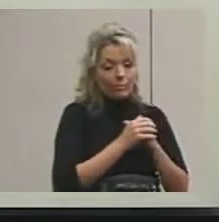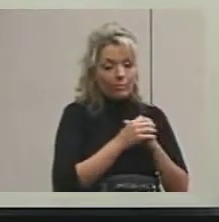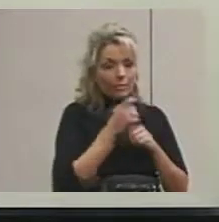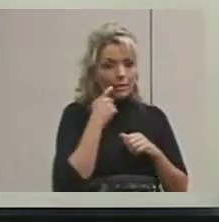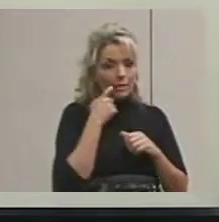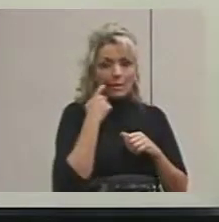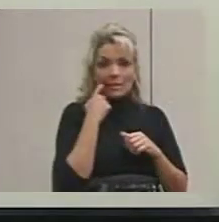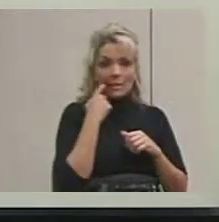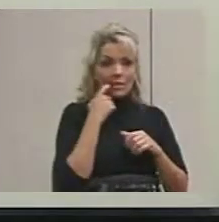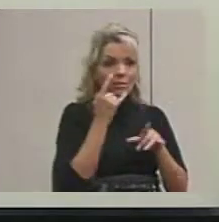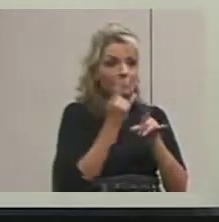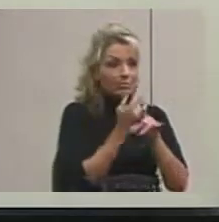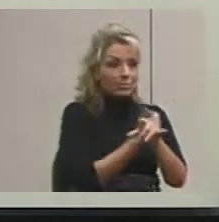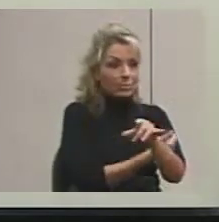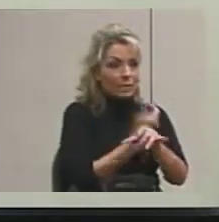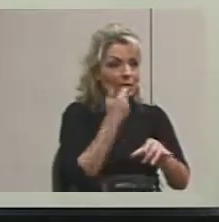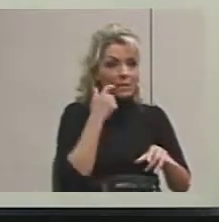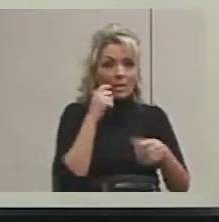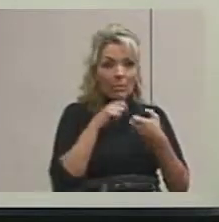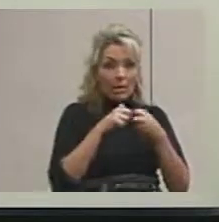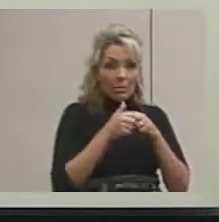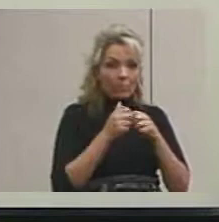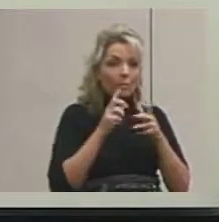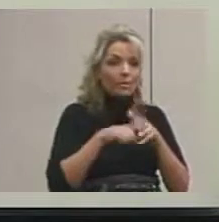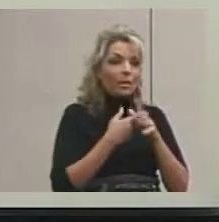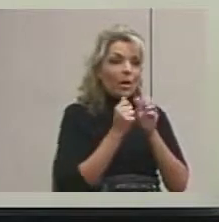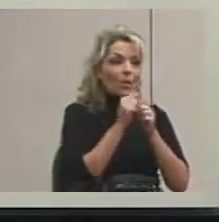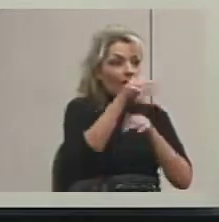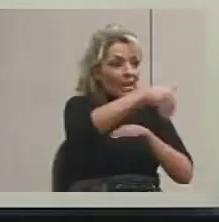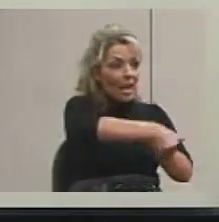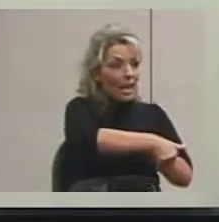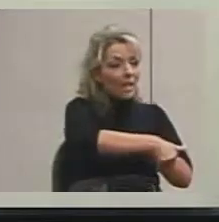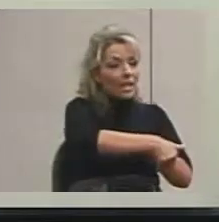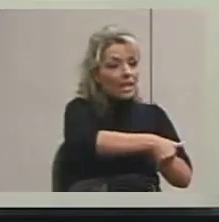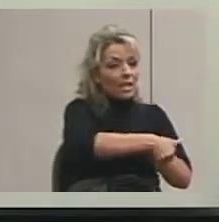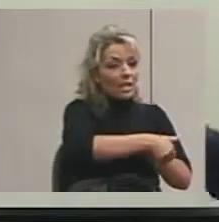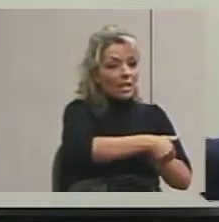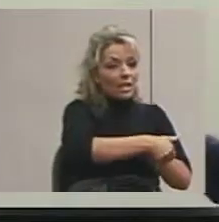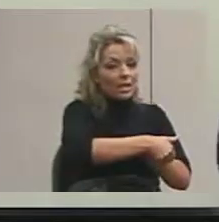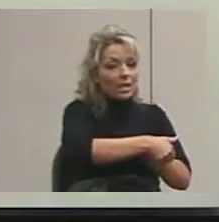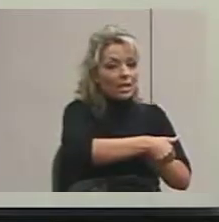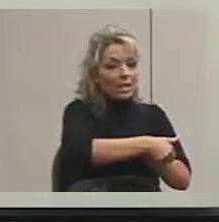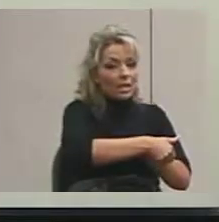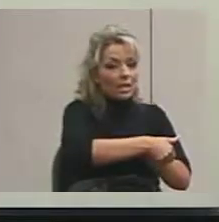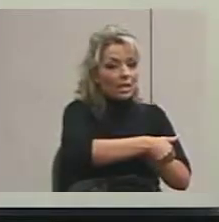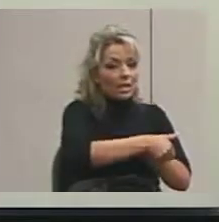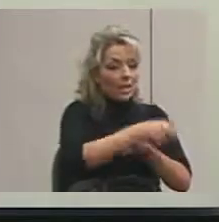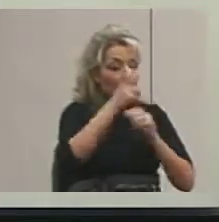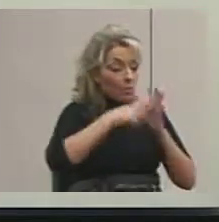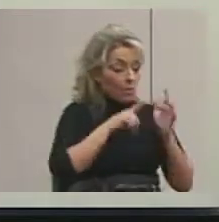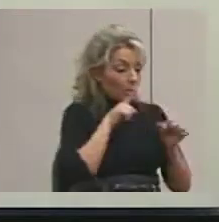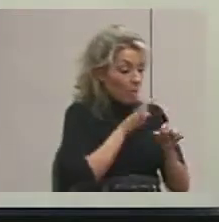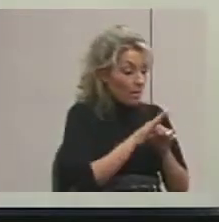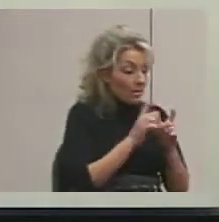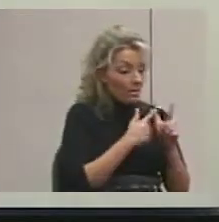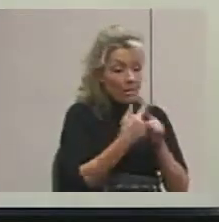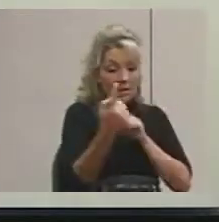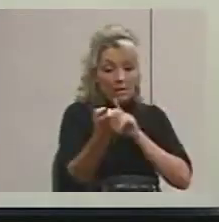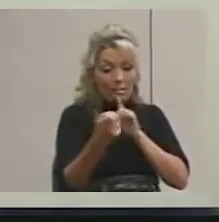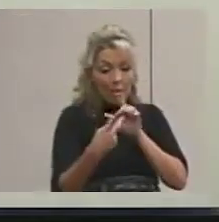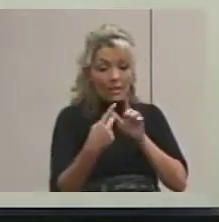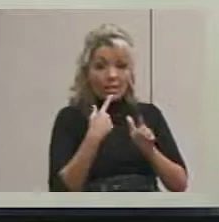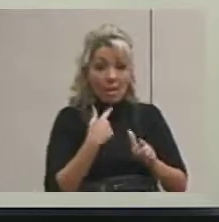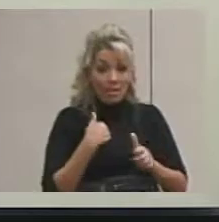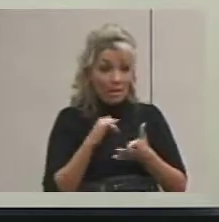addiction issues. So we've started a nightly, don't forget your promise and come back in the next day and tell me that. And that's something he's